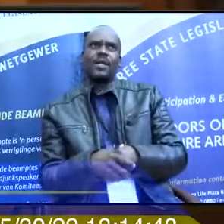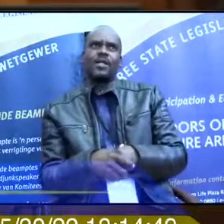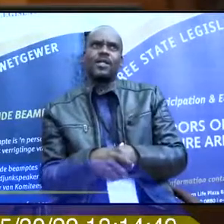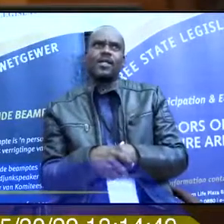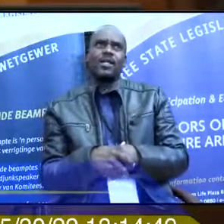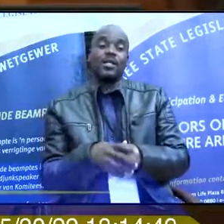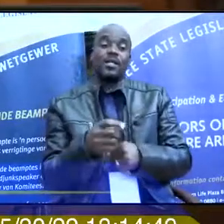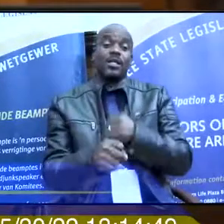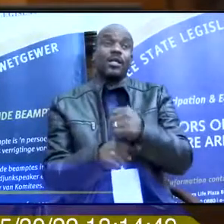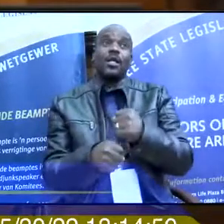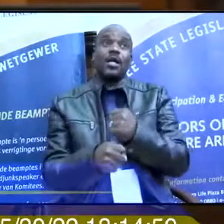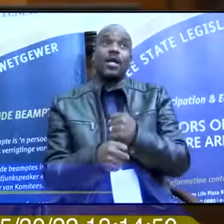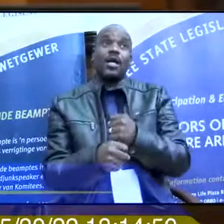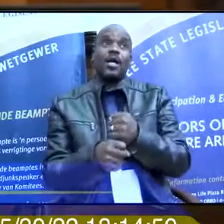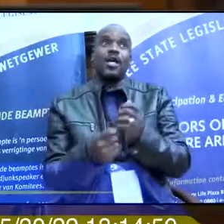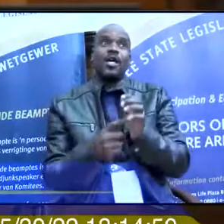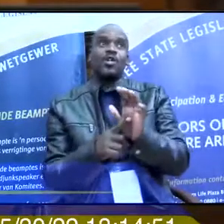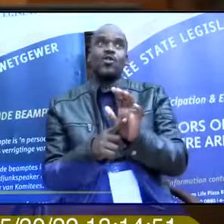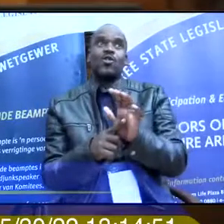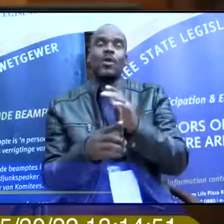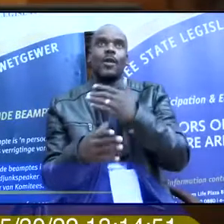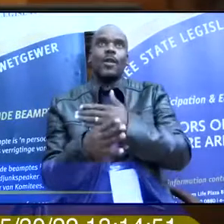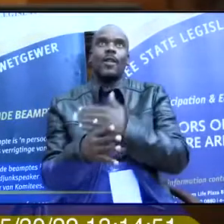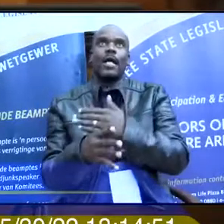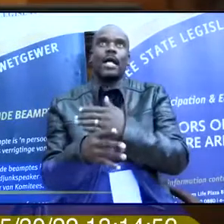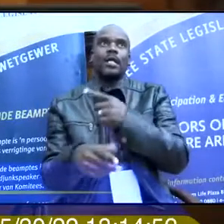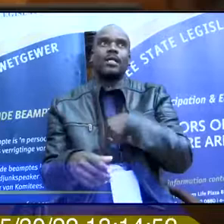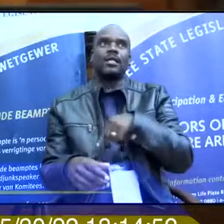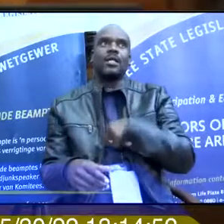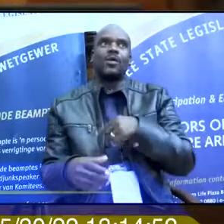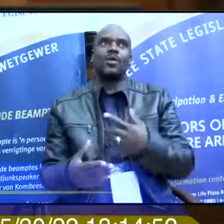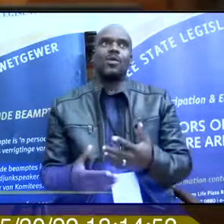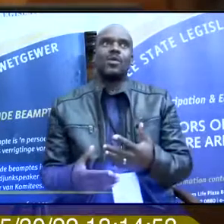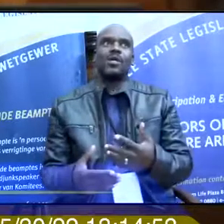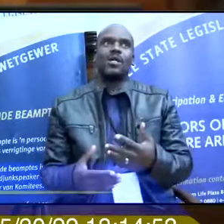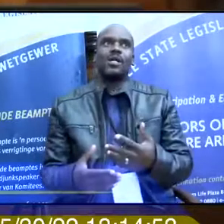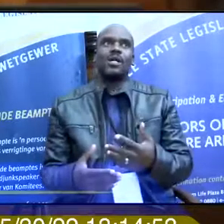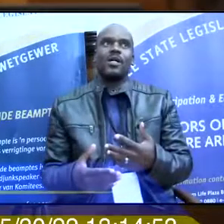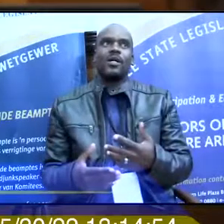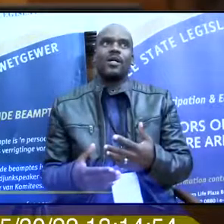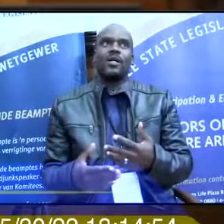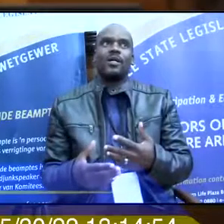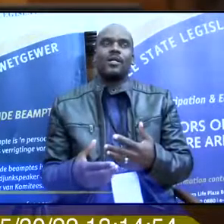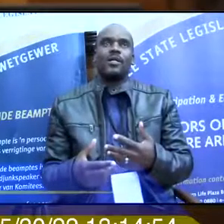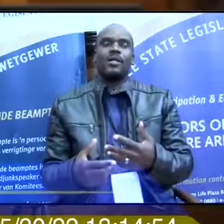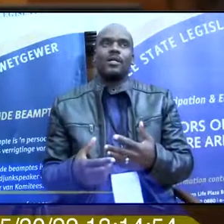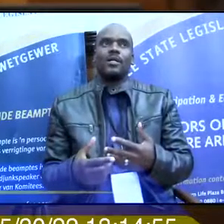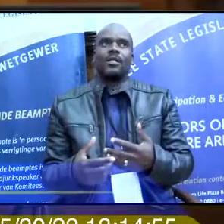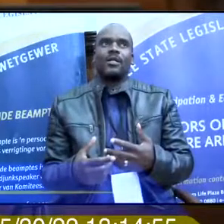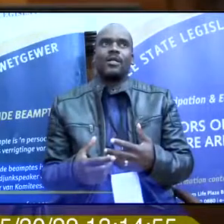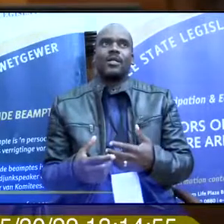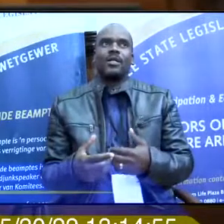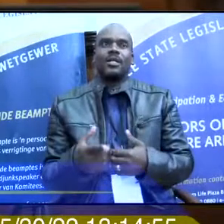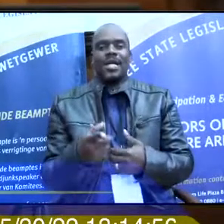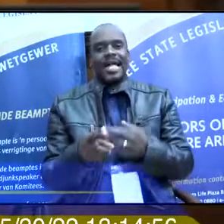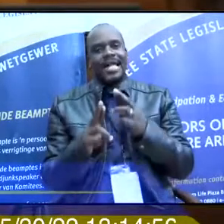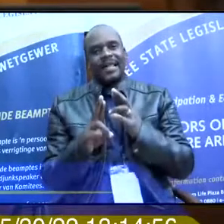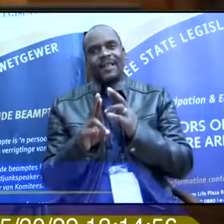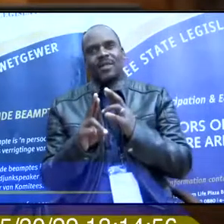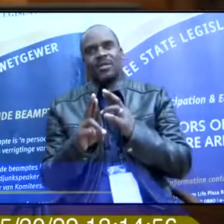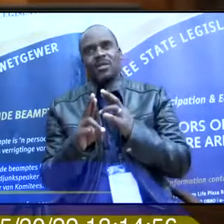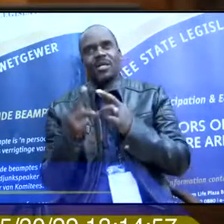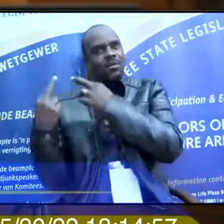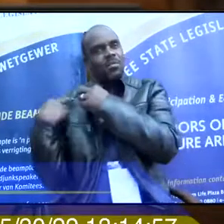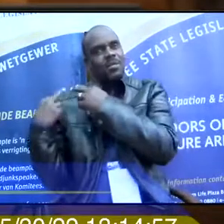government leaders show unpaid to workers particularly frontline workers and a response project